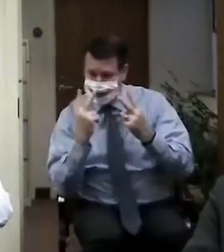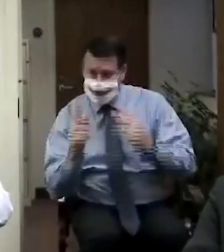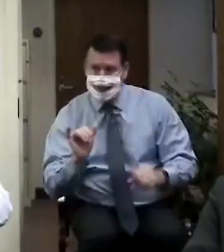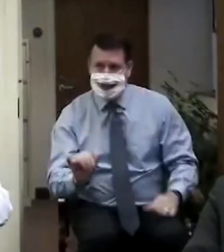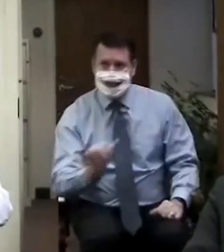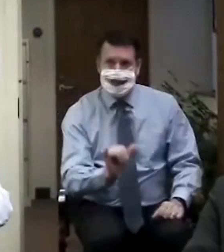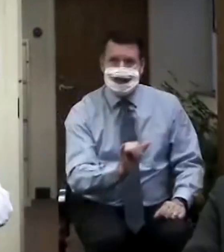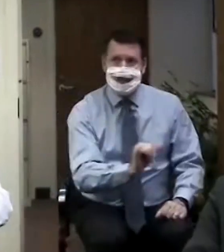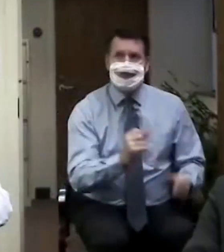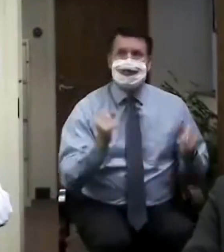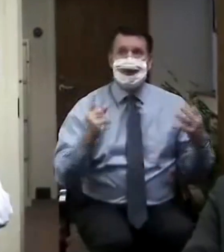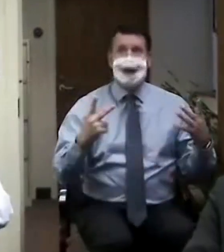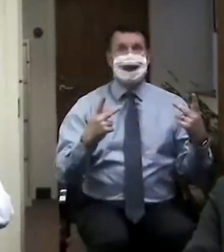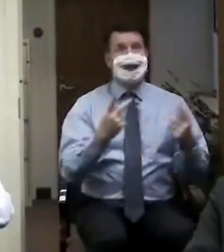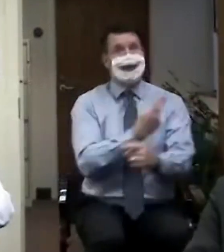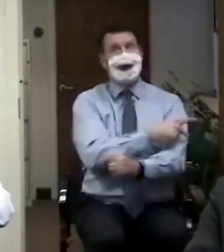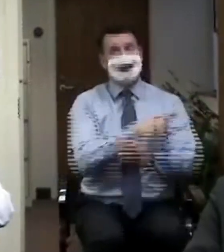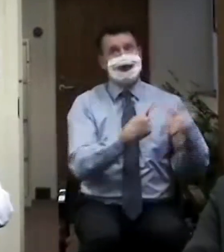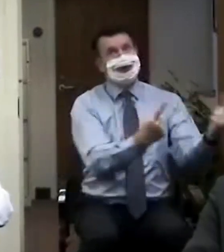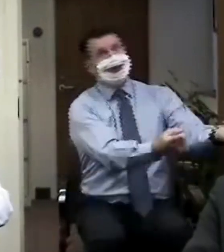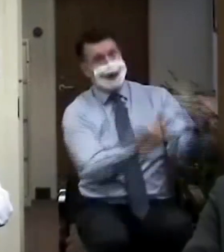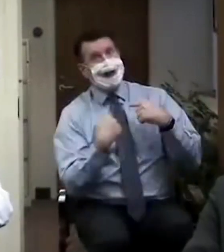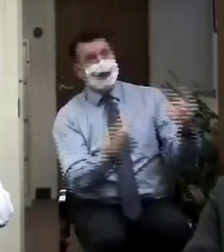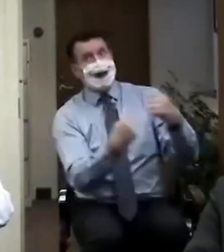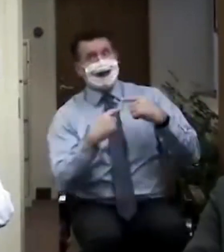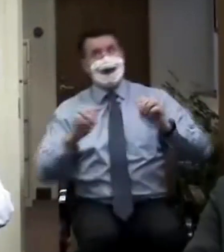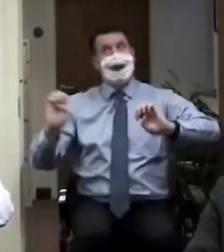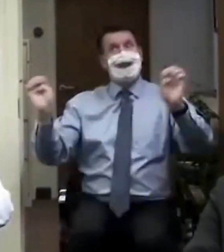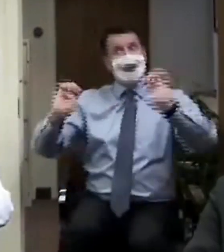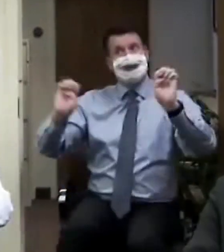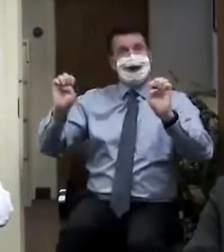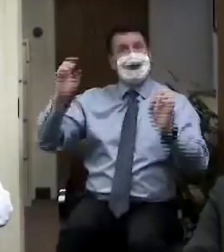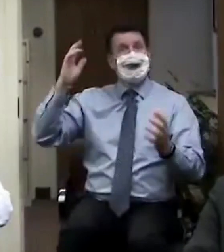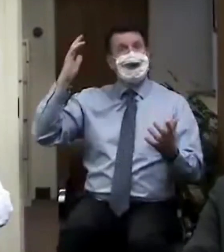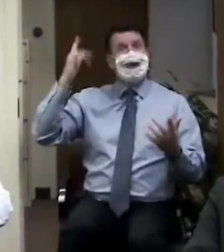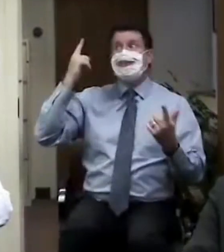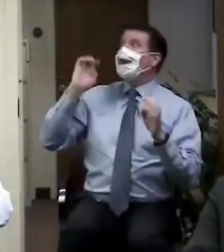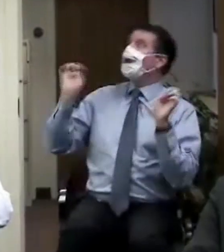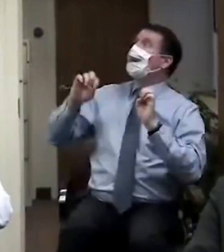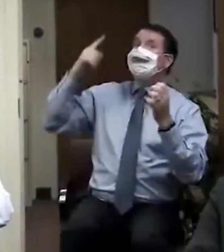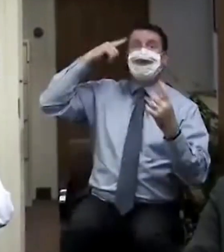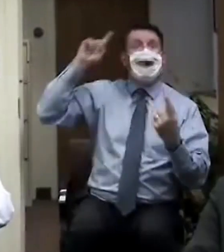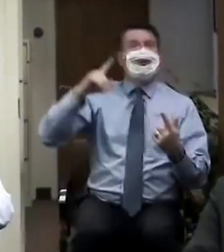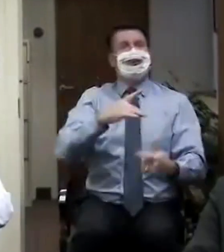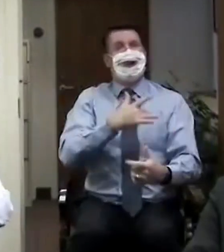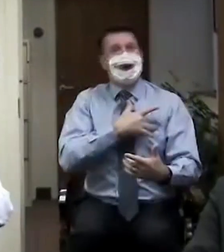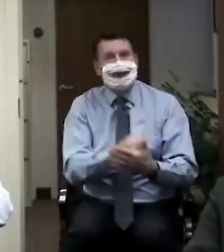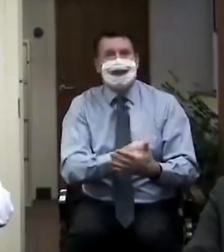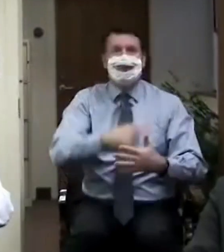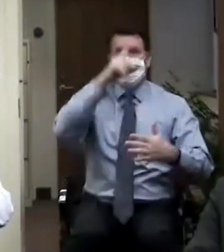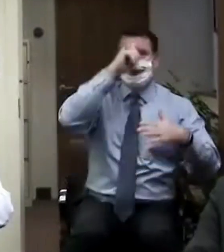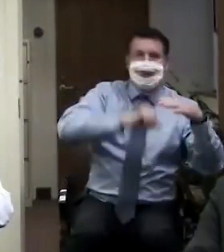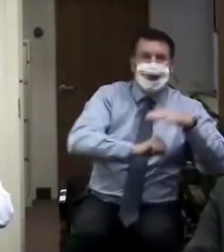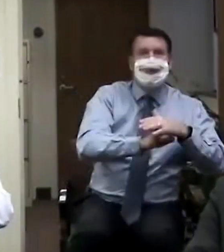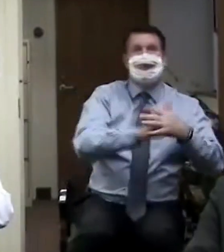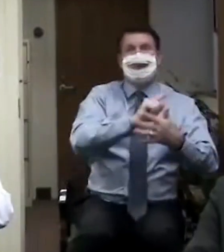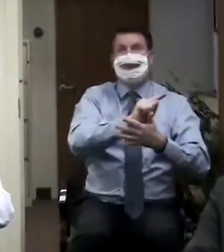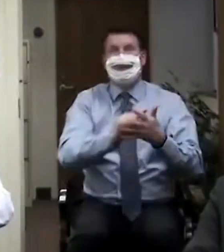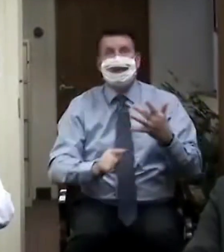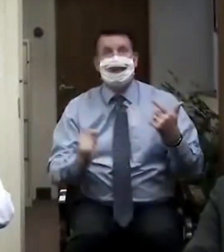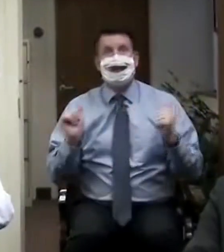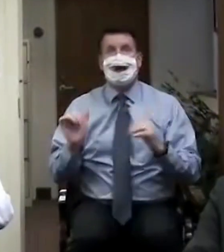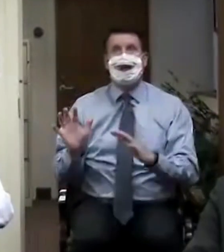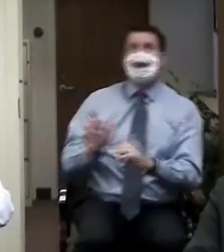stroke, for acute heart attack, for heart failure, for other conditions. And this has us all concerned that patients are